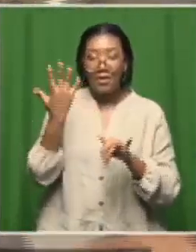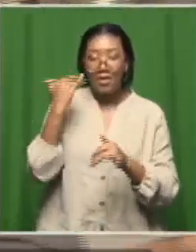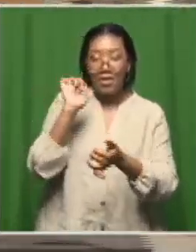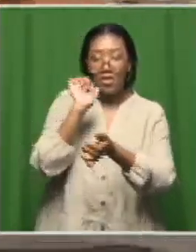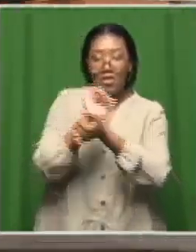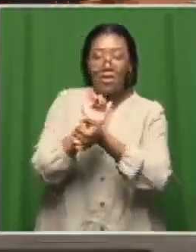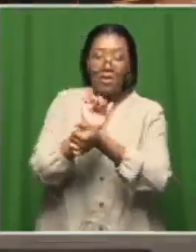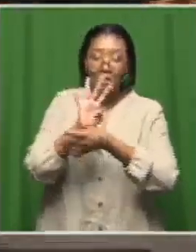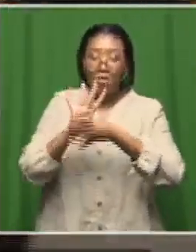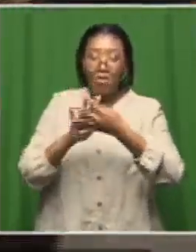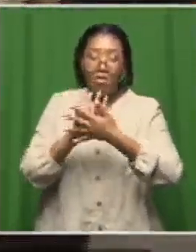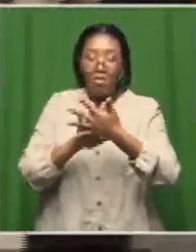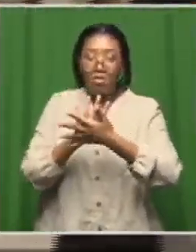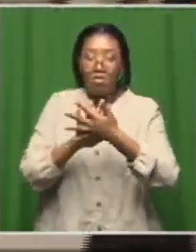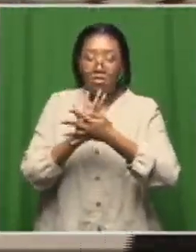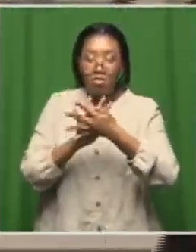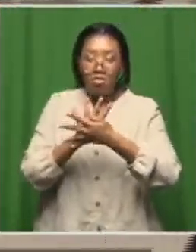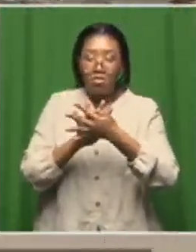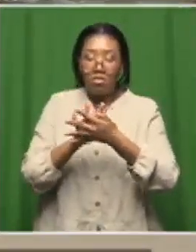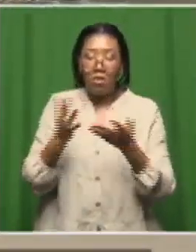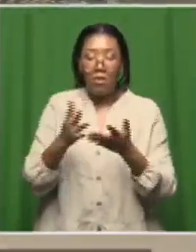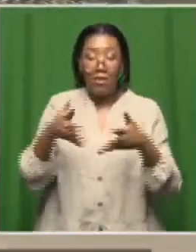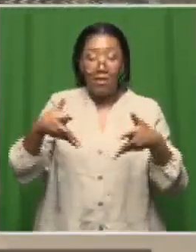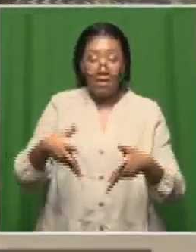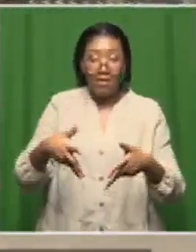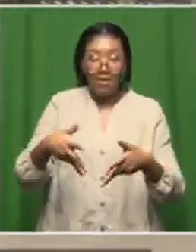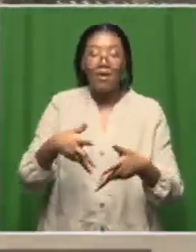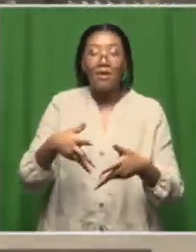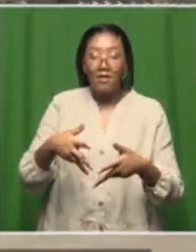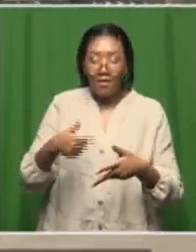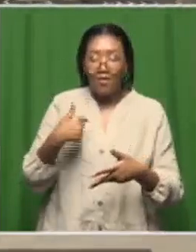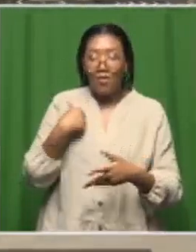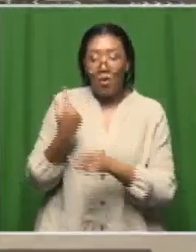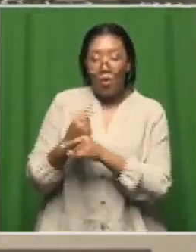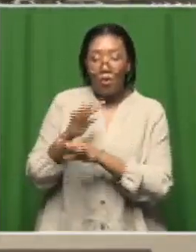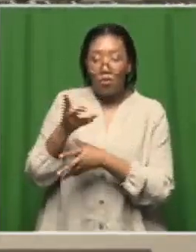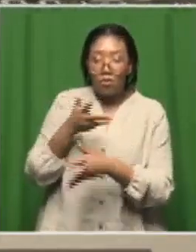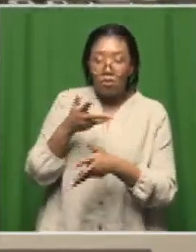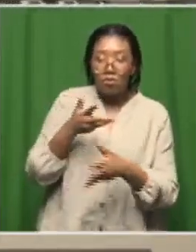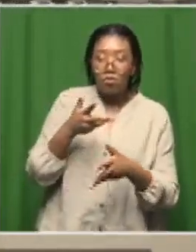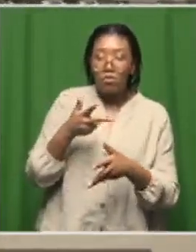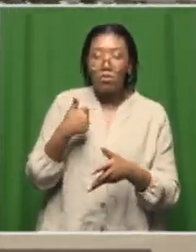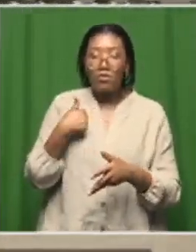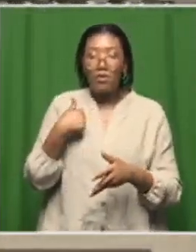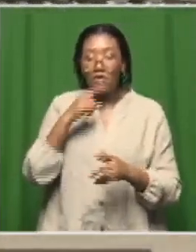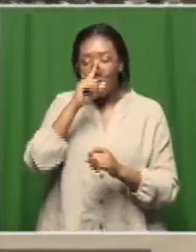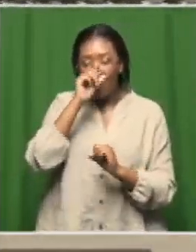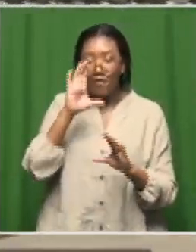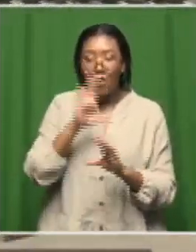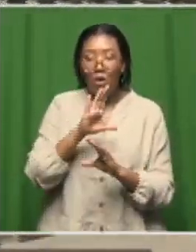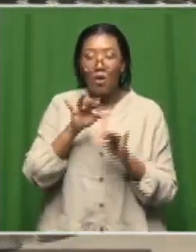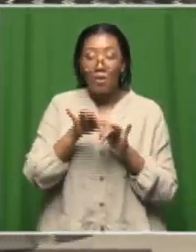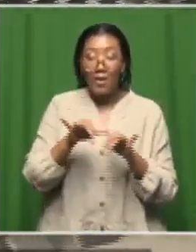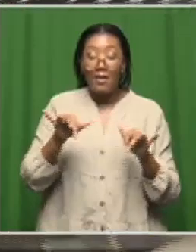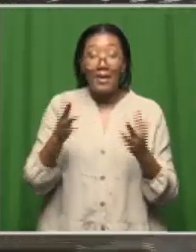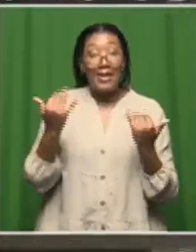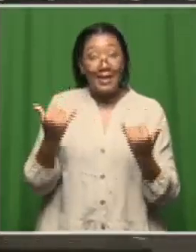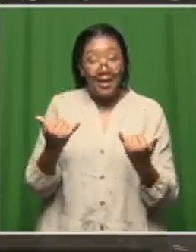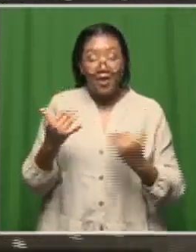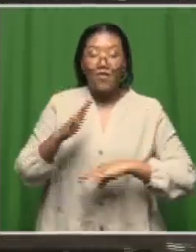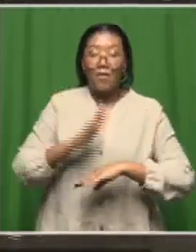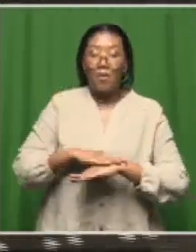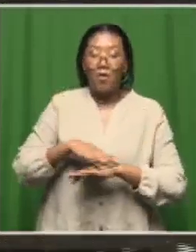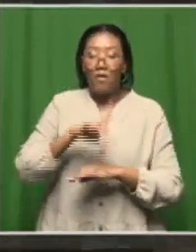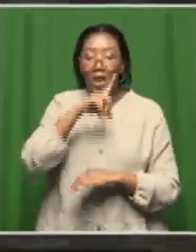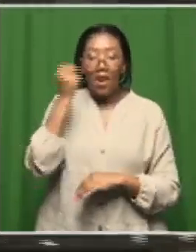Robben Island. You know, we have always spoken about people who were incarcerated on Robben Island, but now we're going to have the